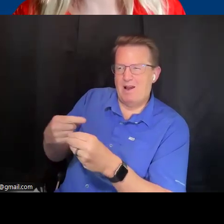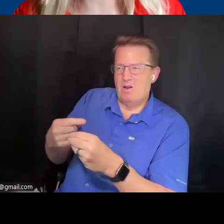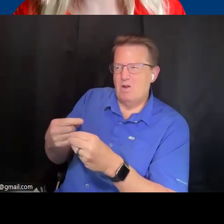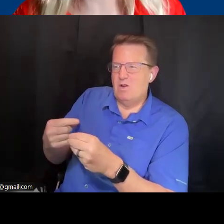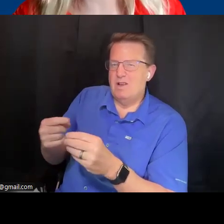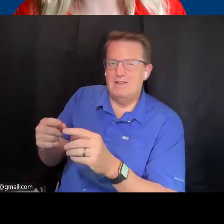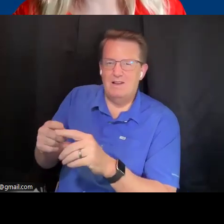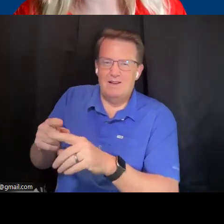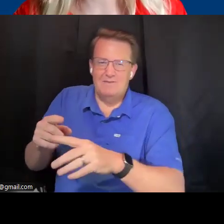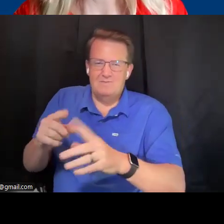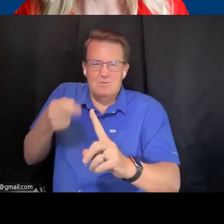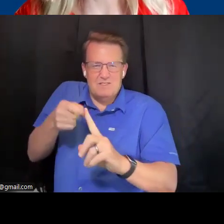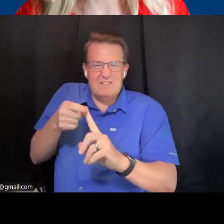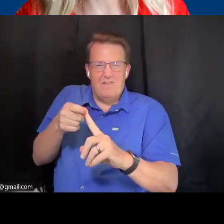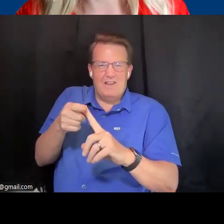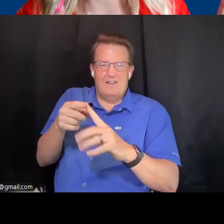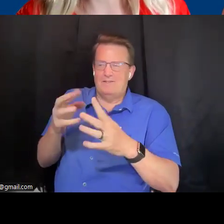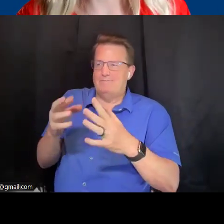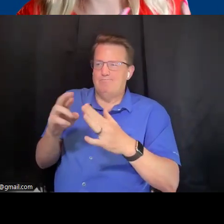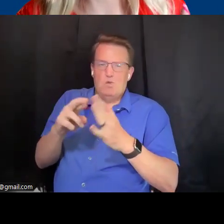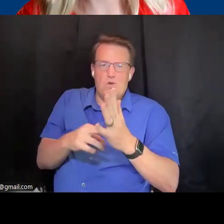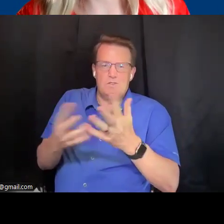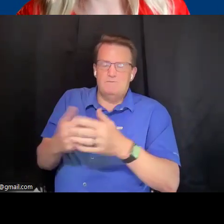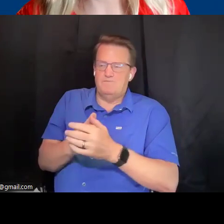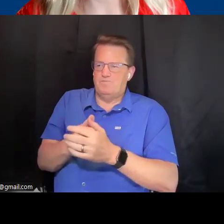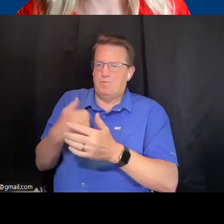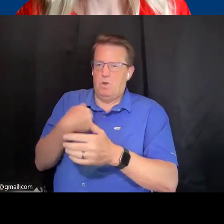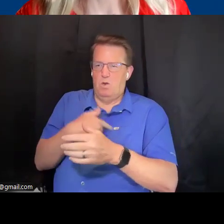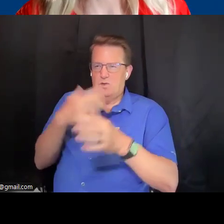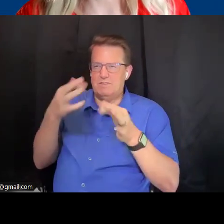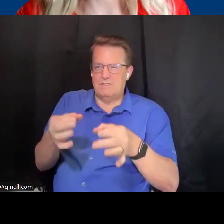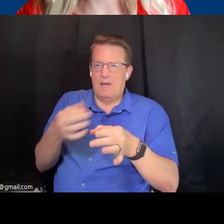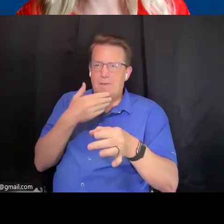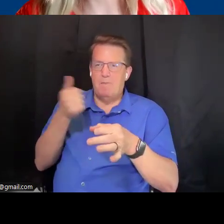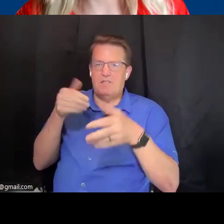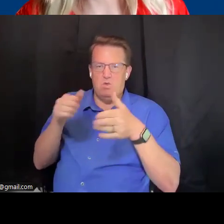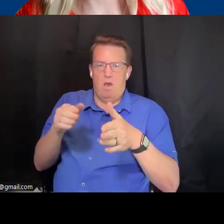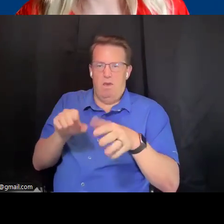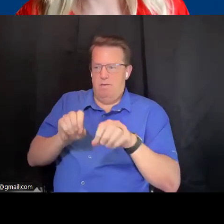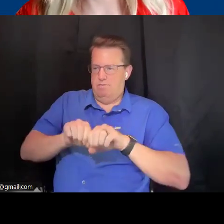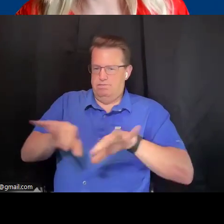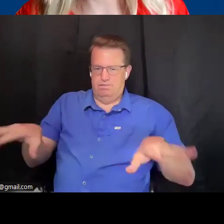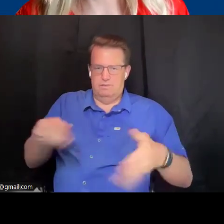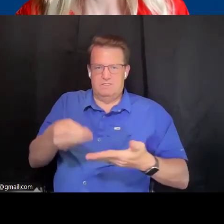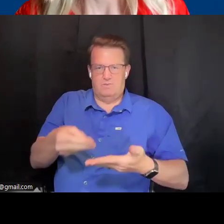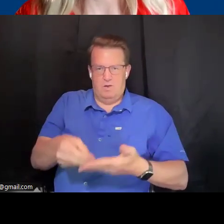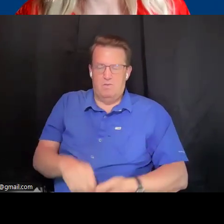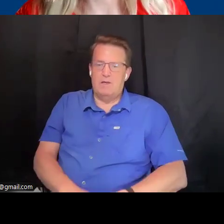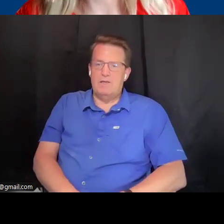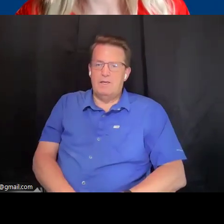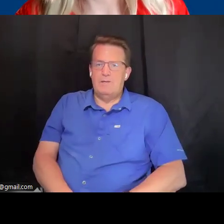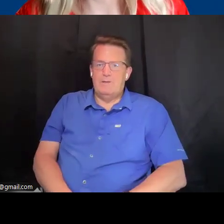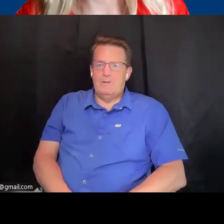remain constant throughout, and we will pool together what's unspent, determine the partners that spent 90% or more, and then we